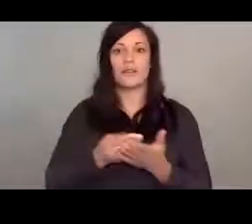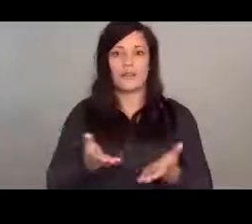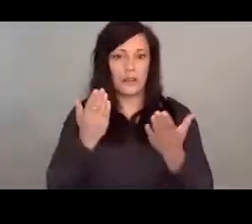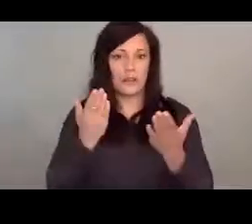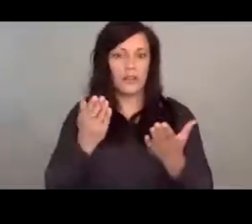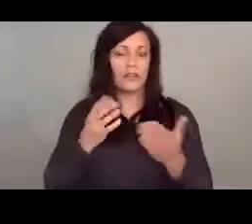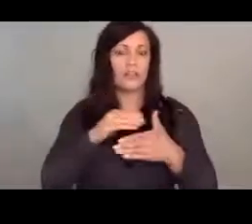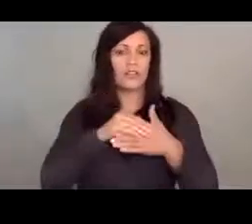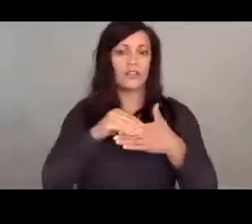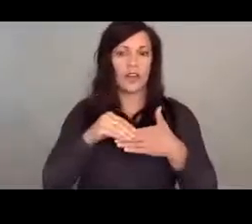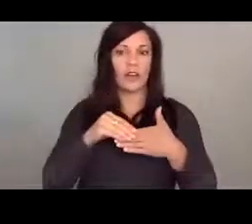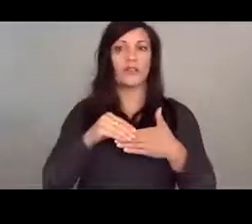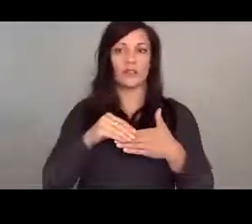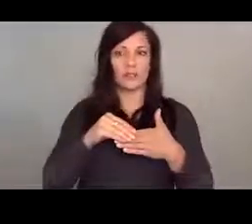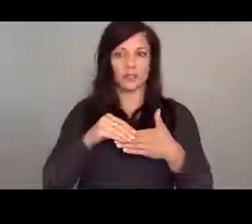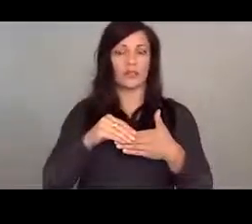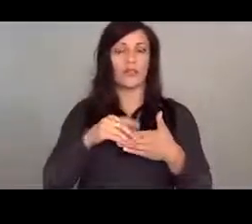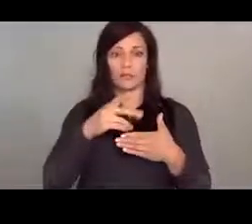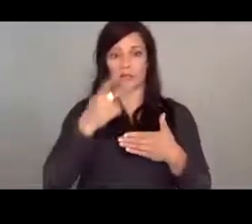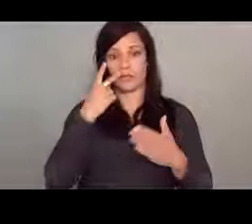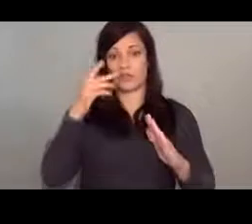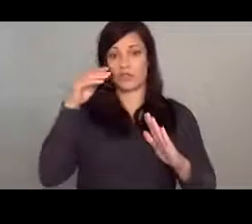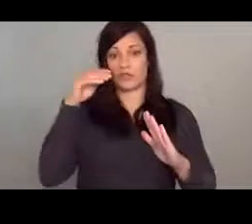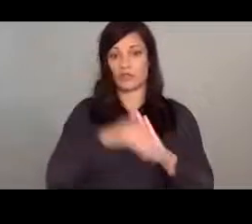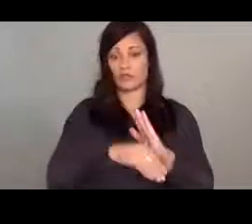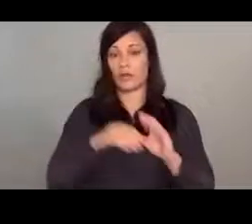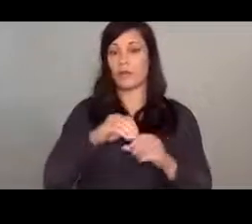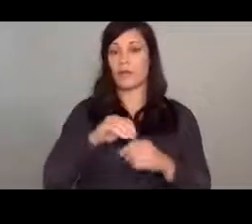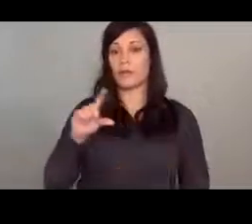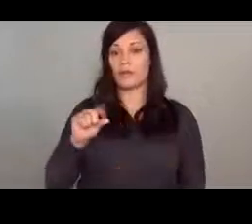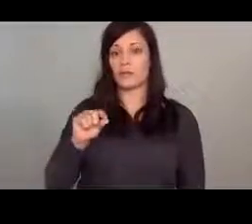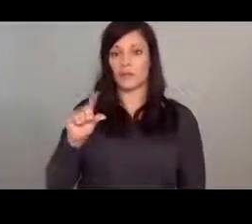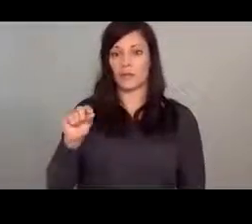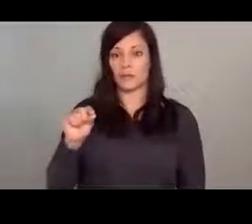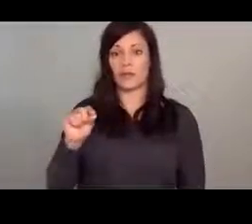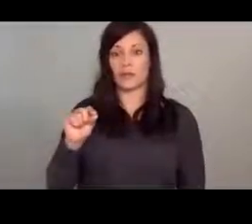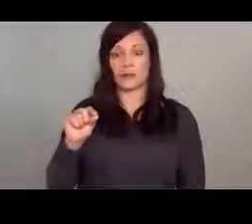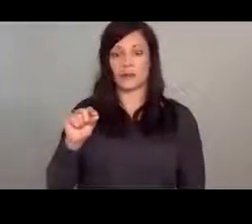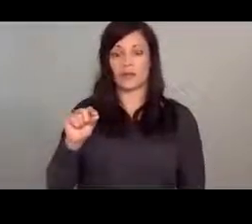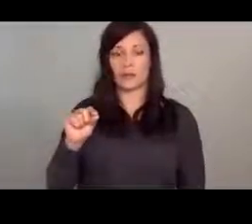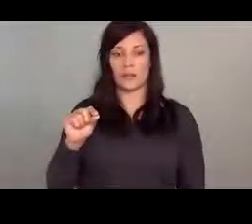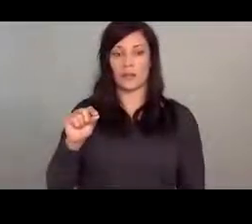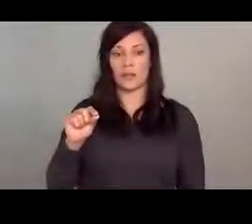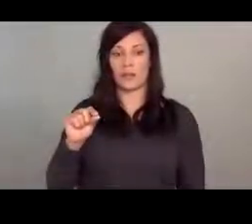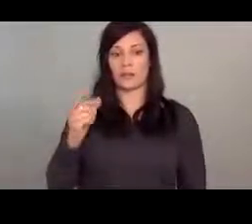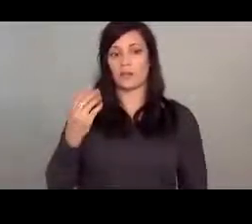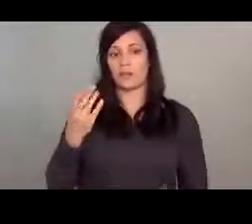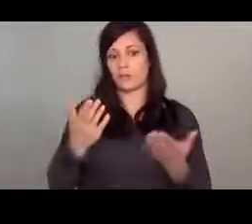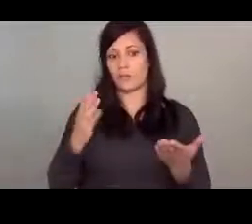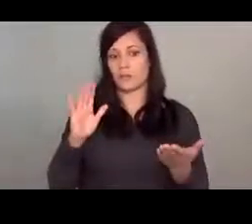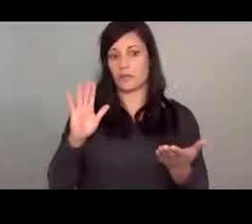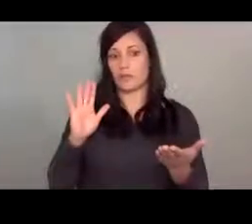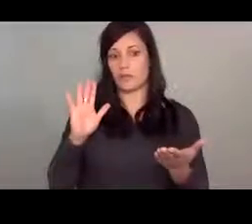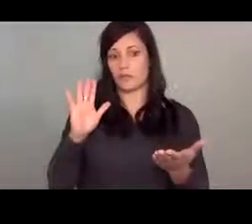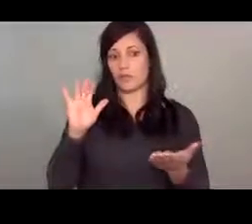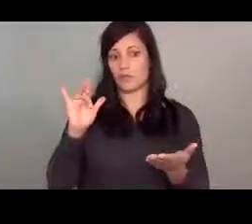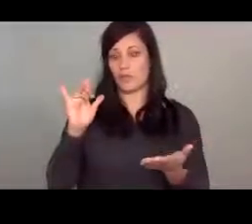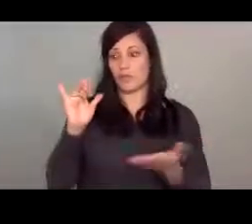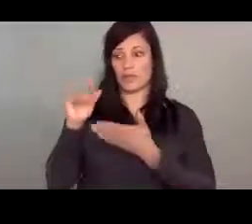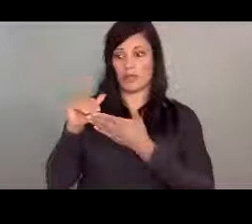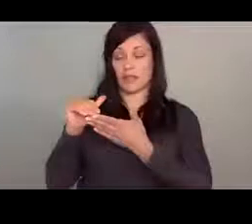And again, we saw a huge drop in 2020, let's say from 25,000